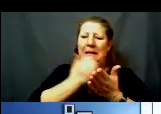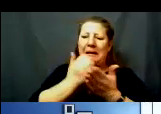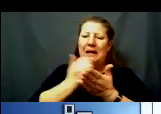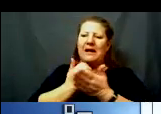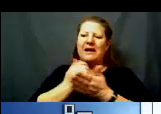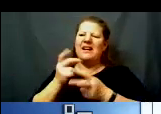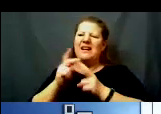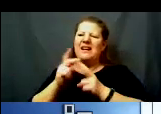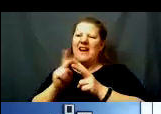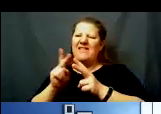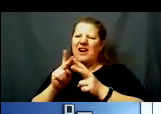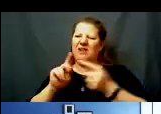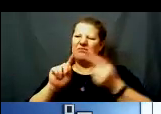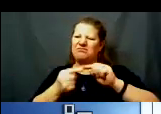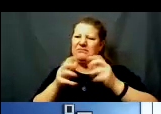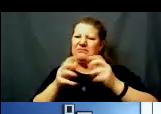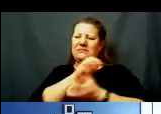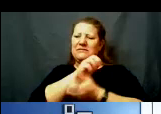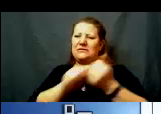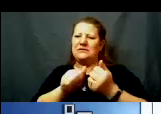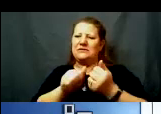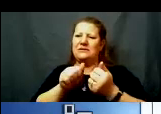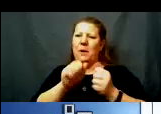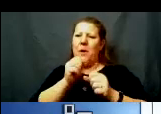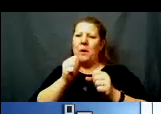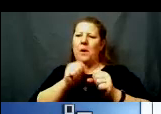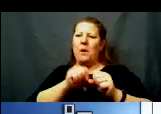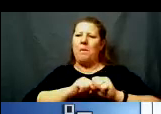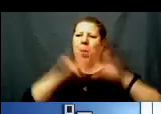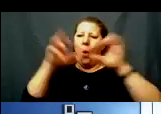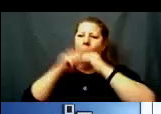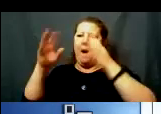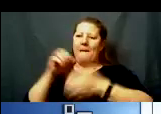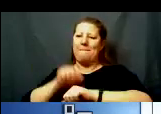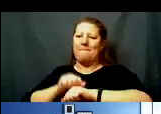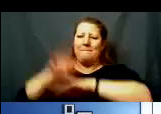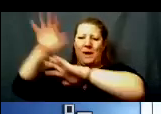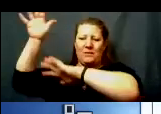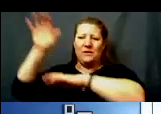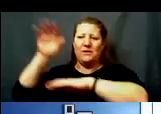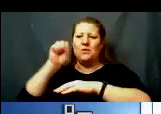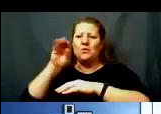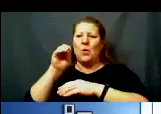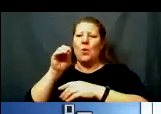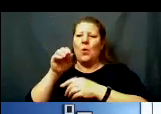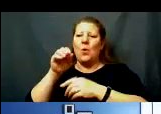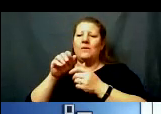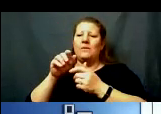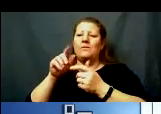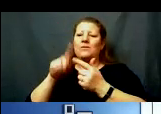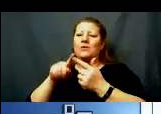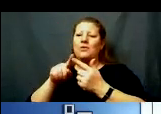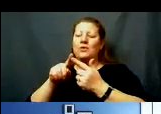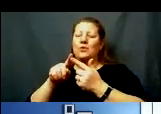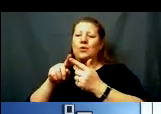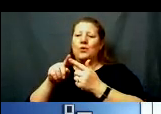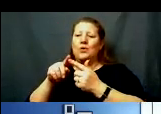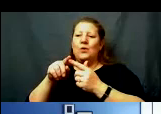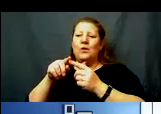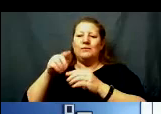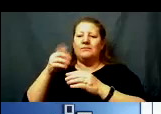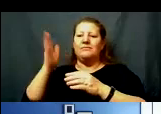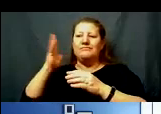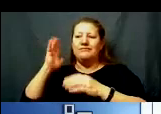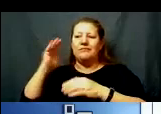quite horrific, basically involves blowing up mountains, right? So the days of, you know, sinking a shaft where people are going down into